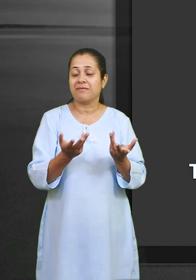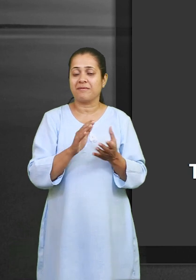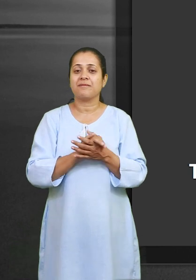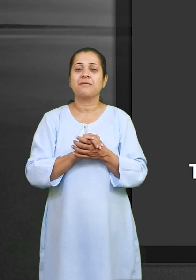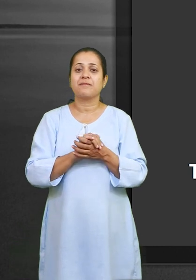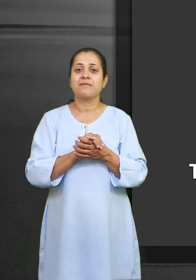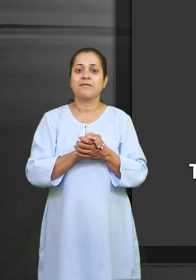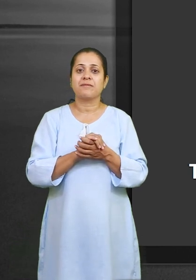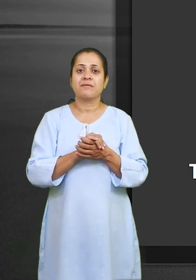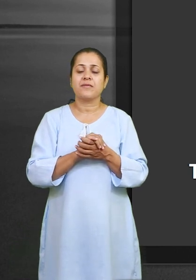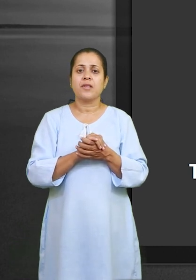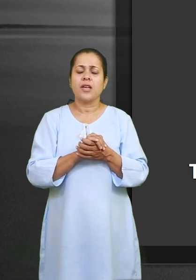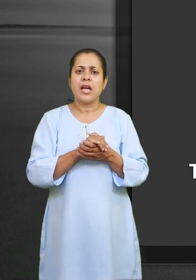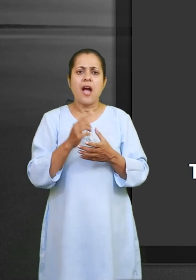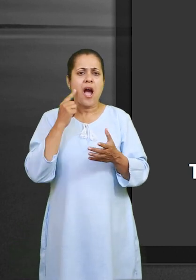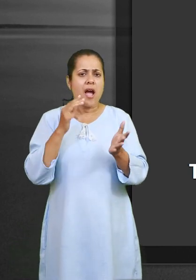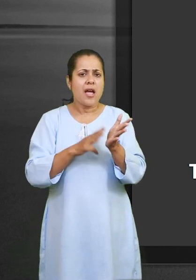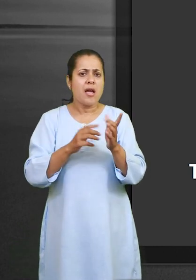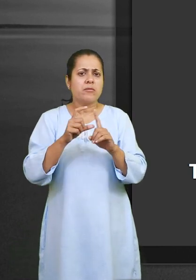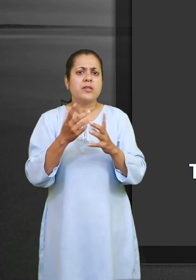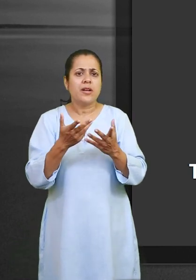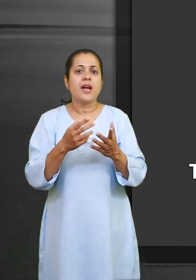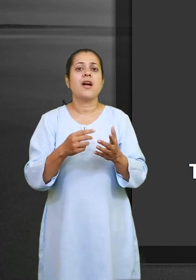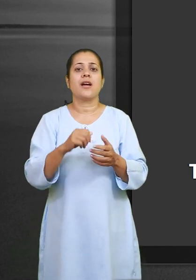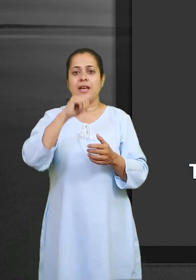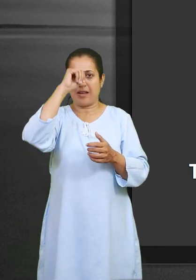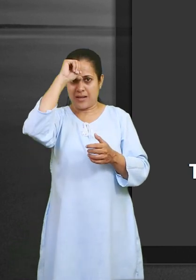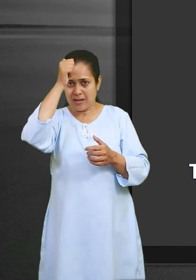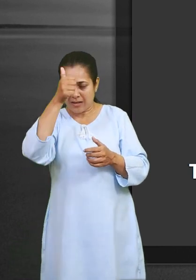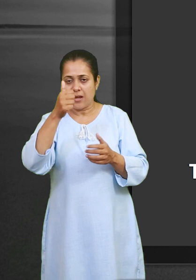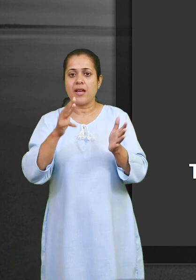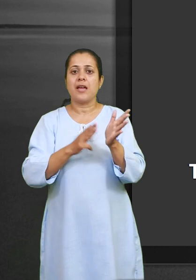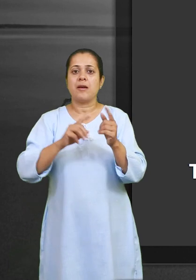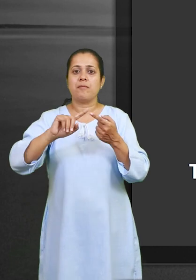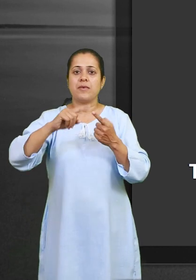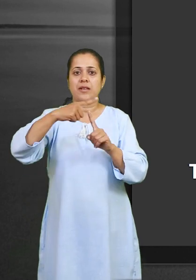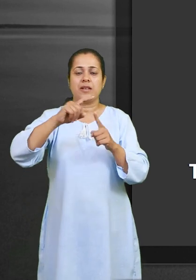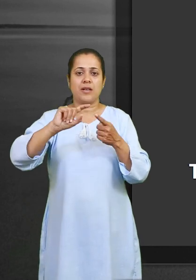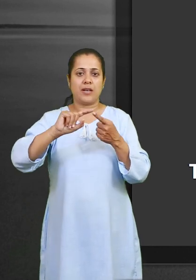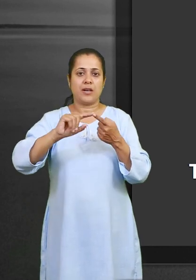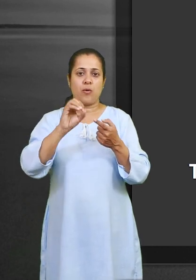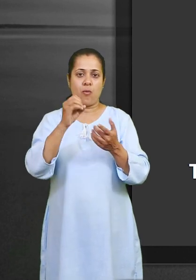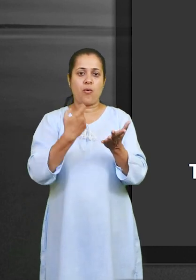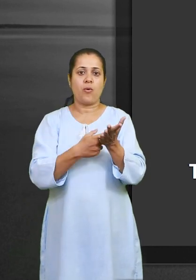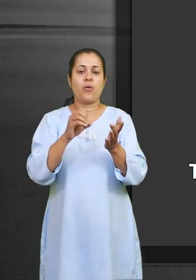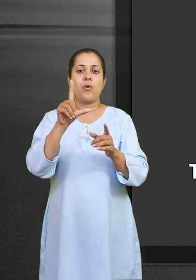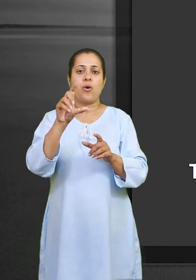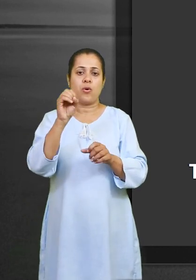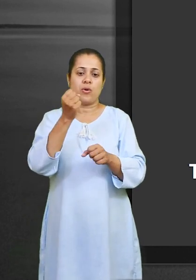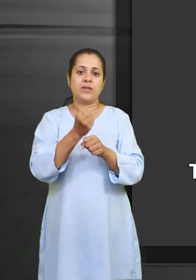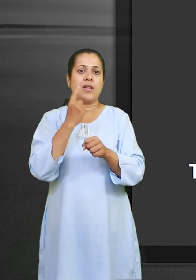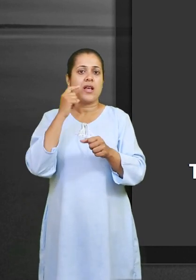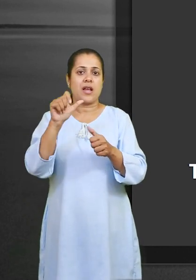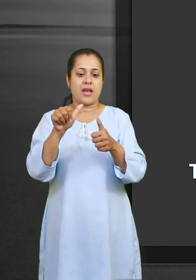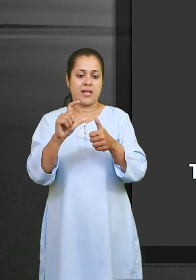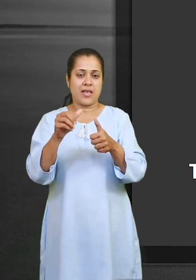is recorded? What is IMD? It is nothing but Indian Meteorological Department. So they